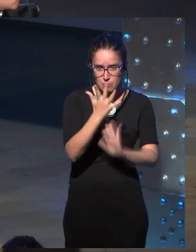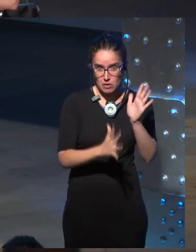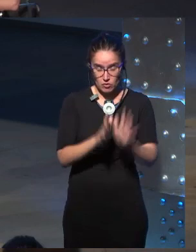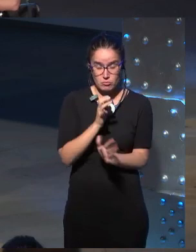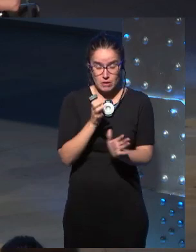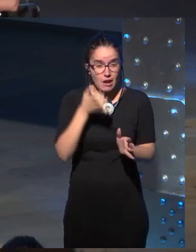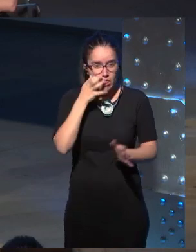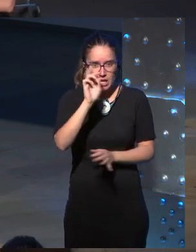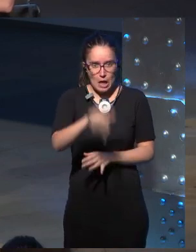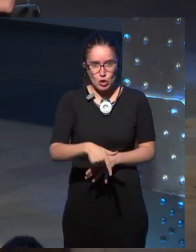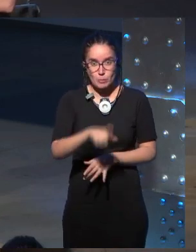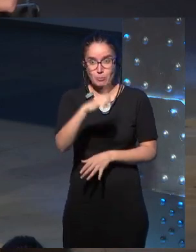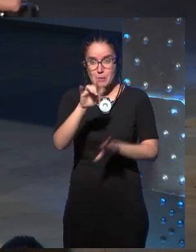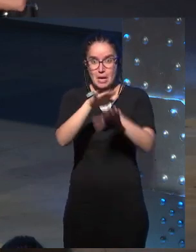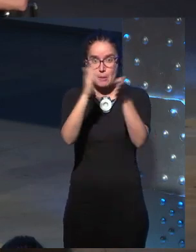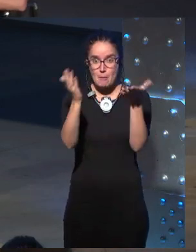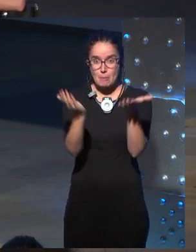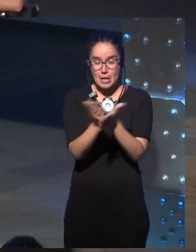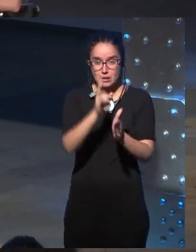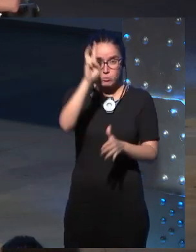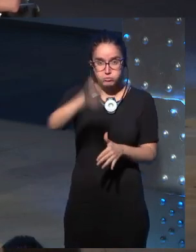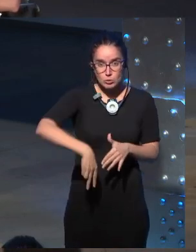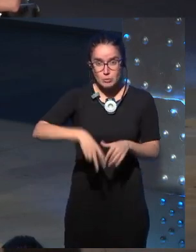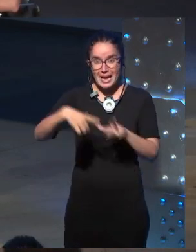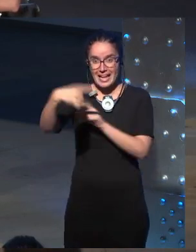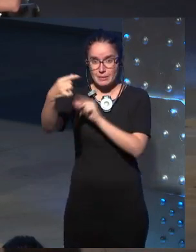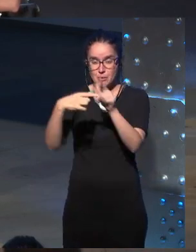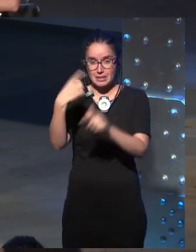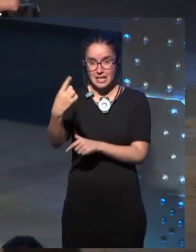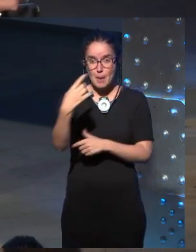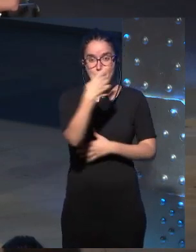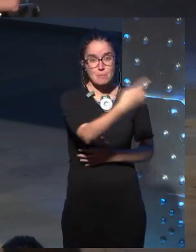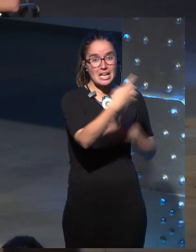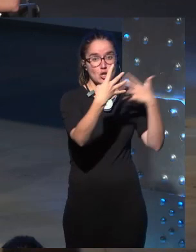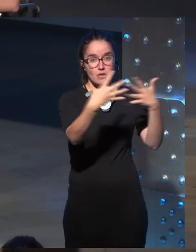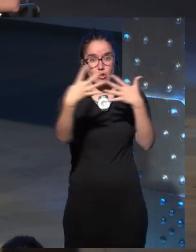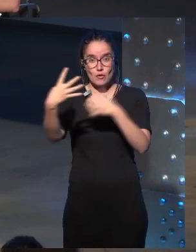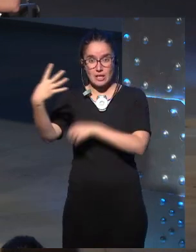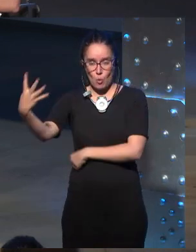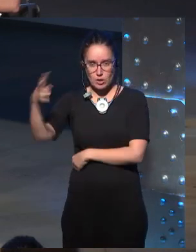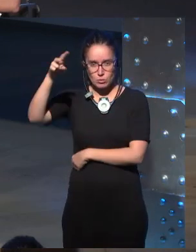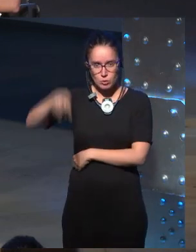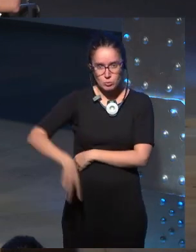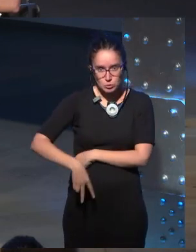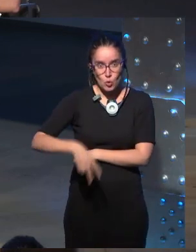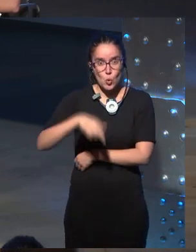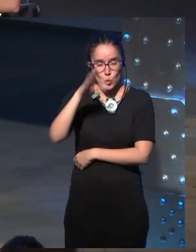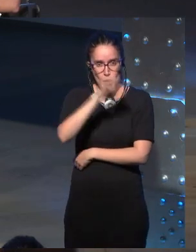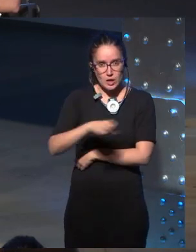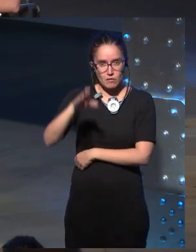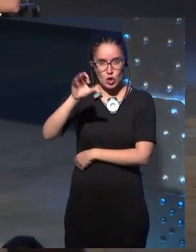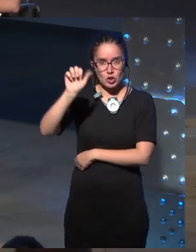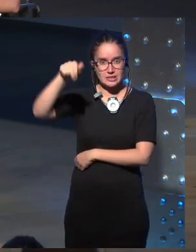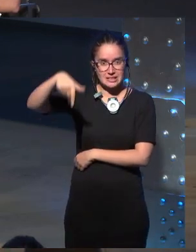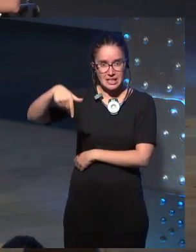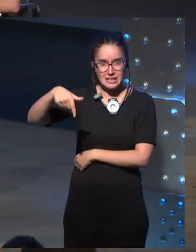to have been found around another star was in 1994 by Kelos and Taylor, two Swiss